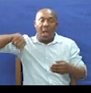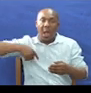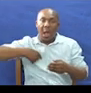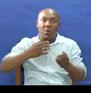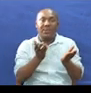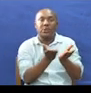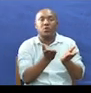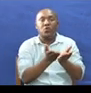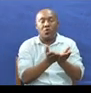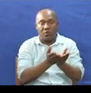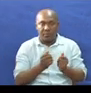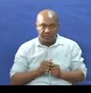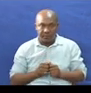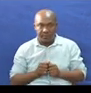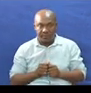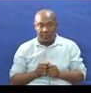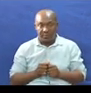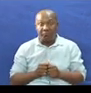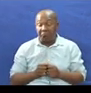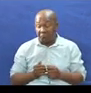He drove